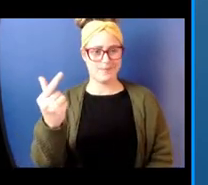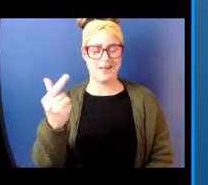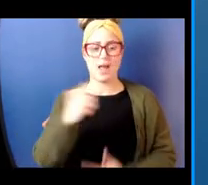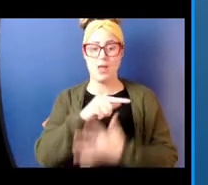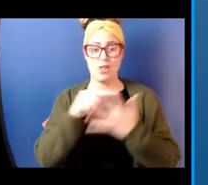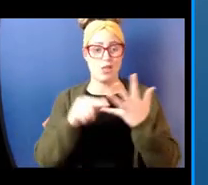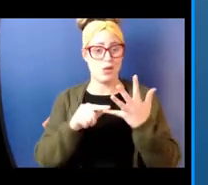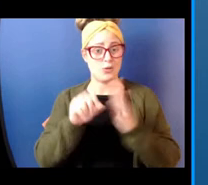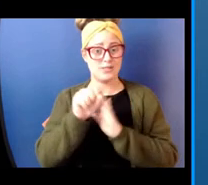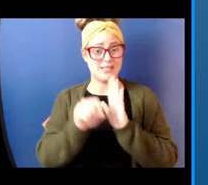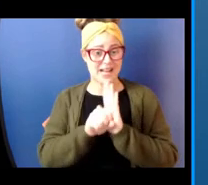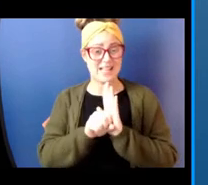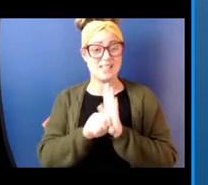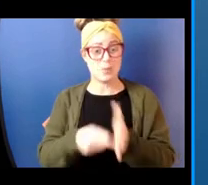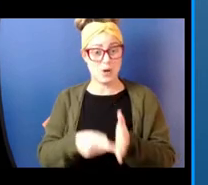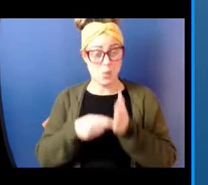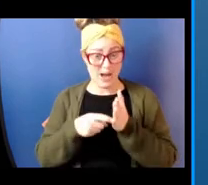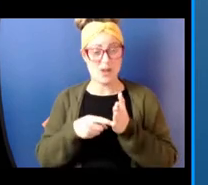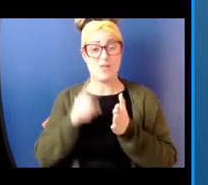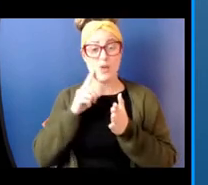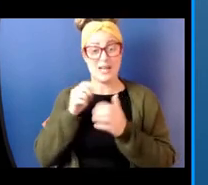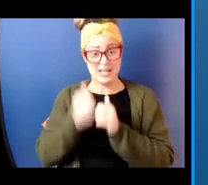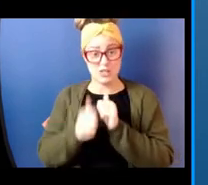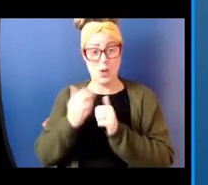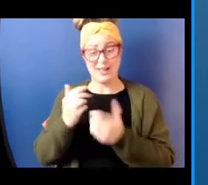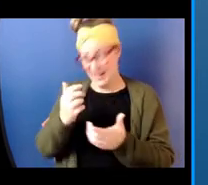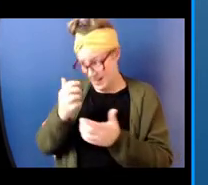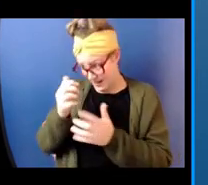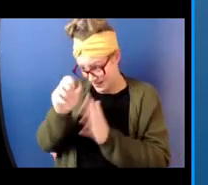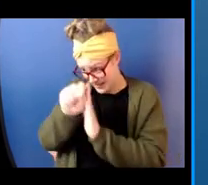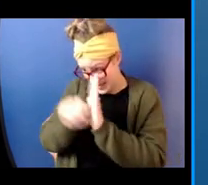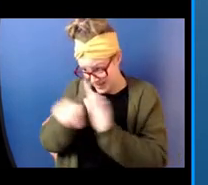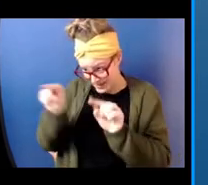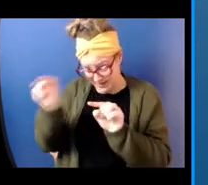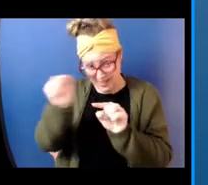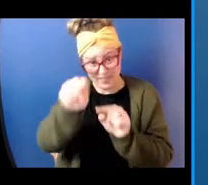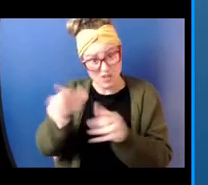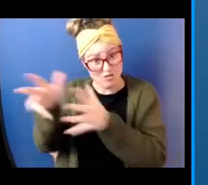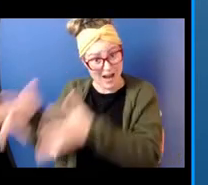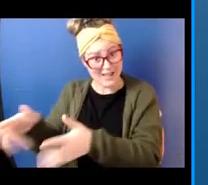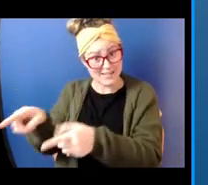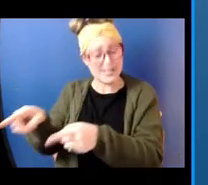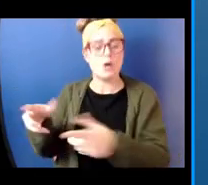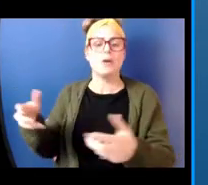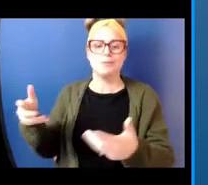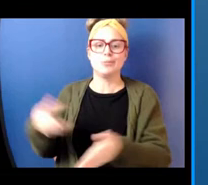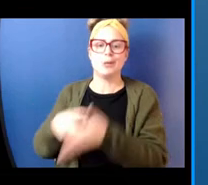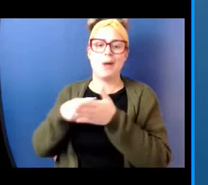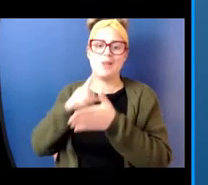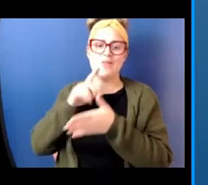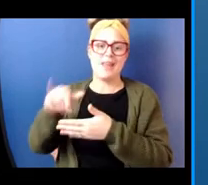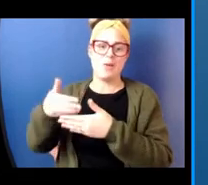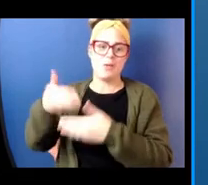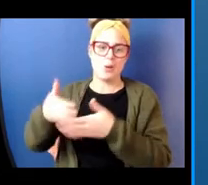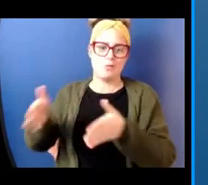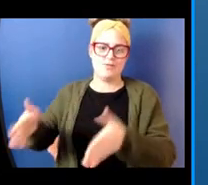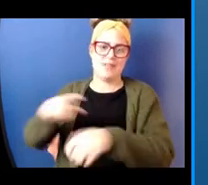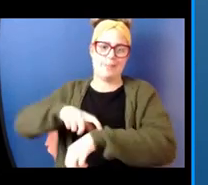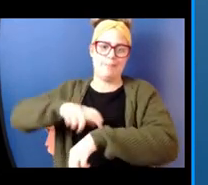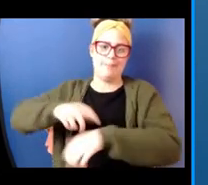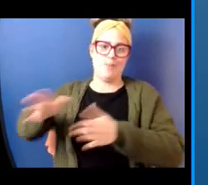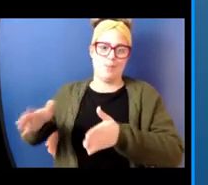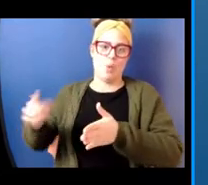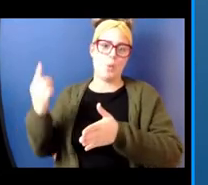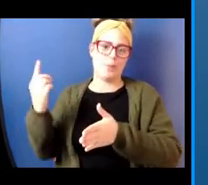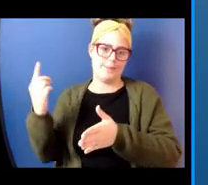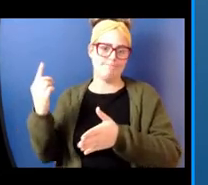go in the window with every other state chairman happy to elaborate on any of the other details that you or any